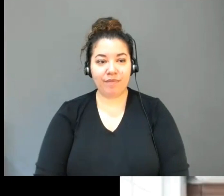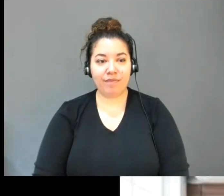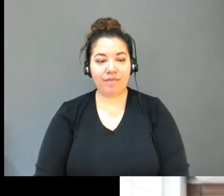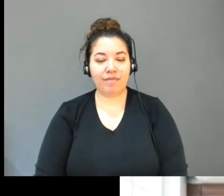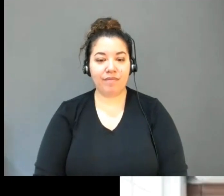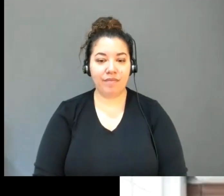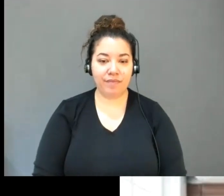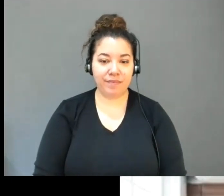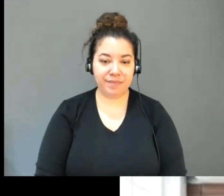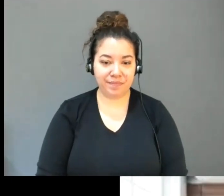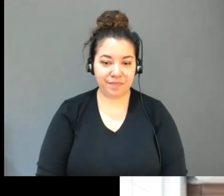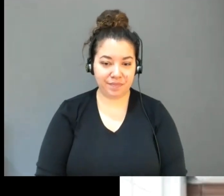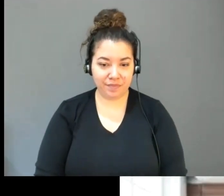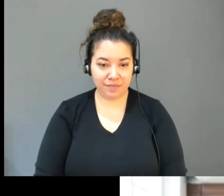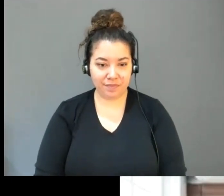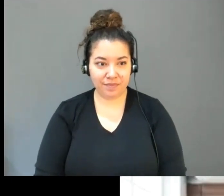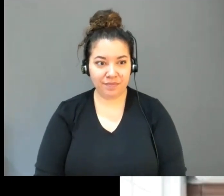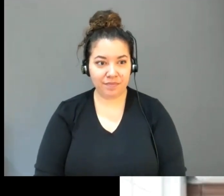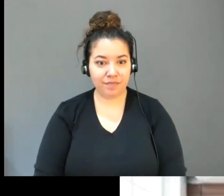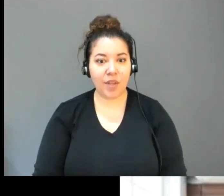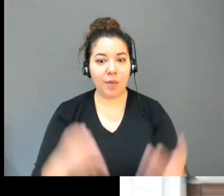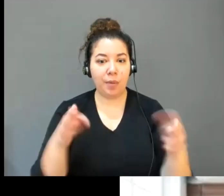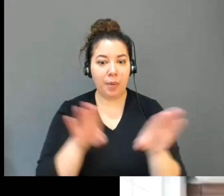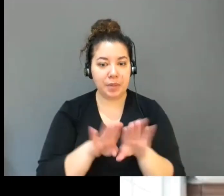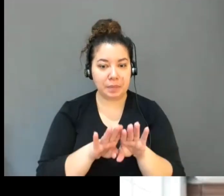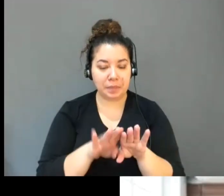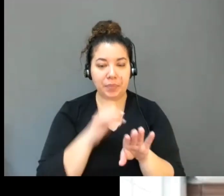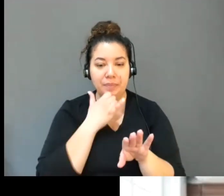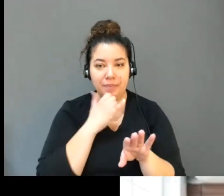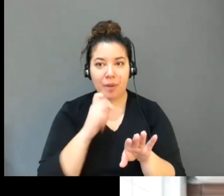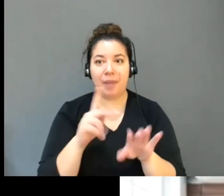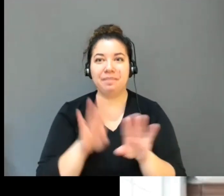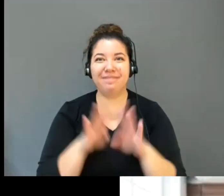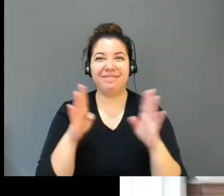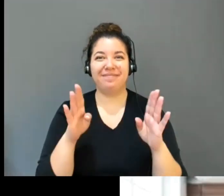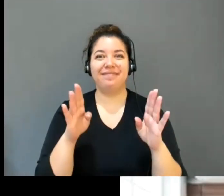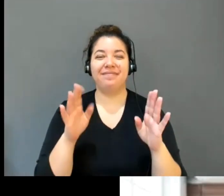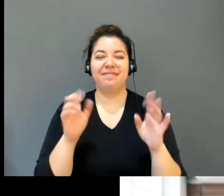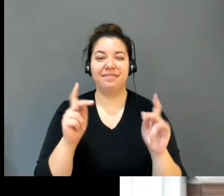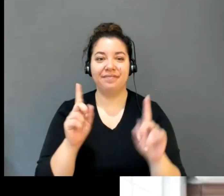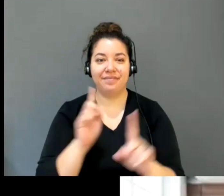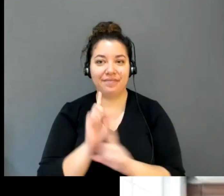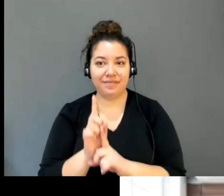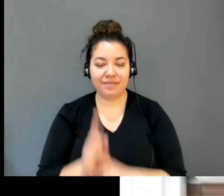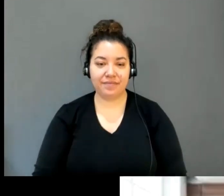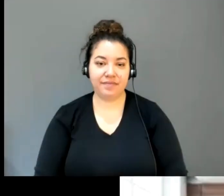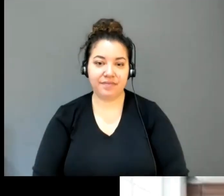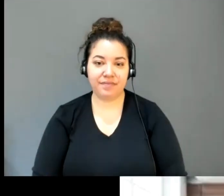one. Here it is. It was closed. All right, 1 second.